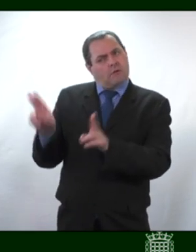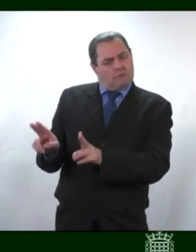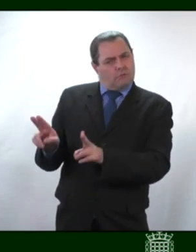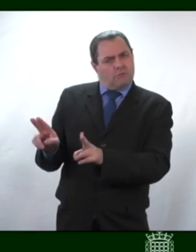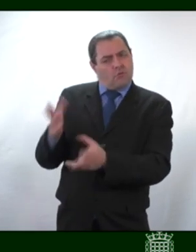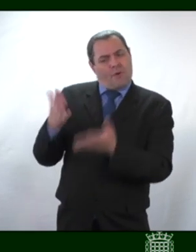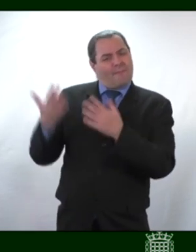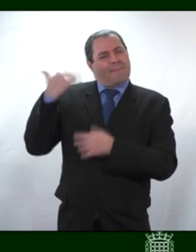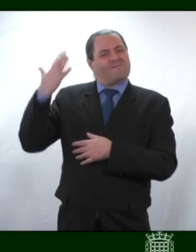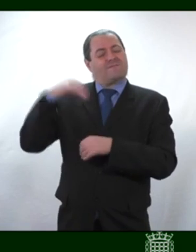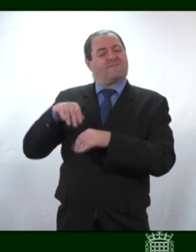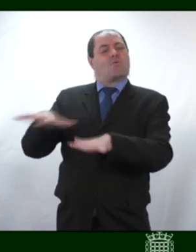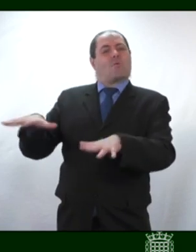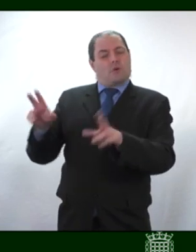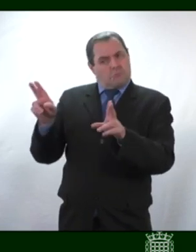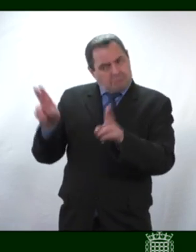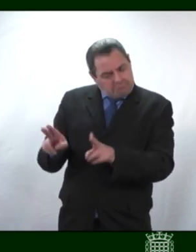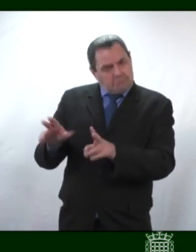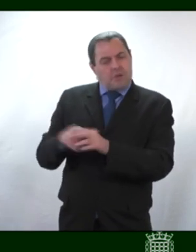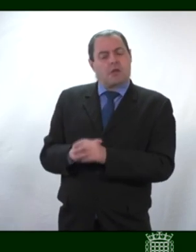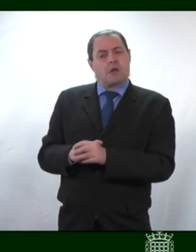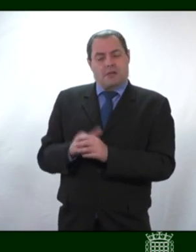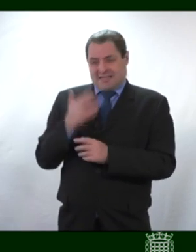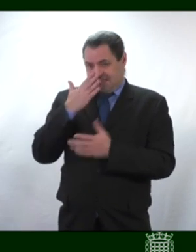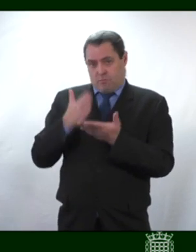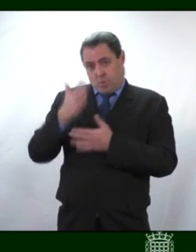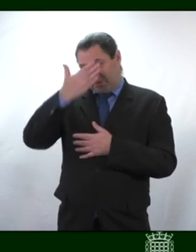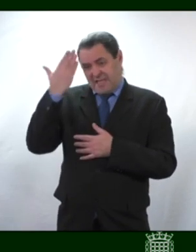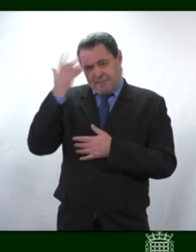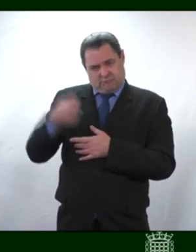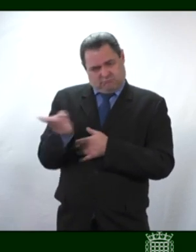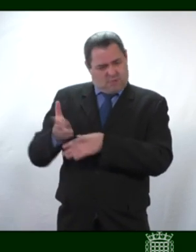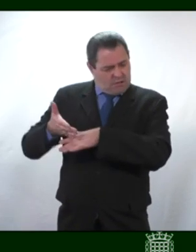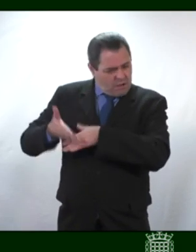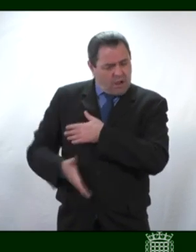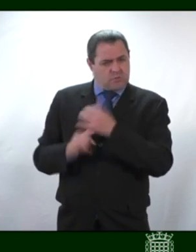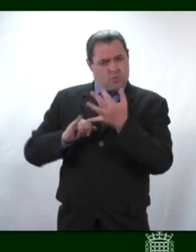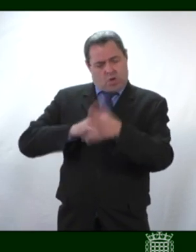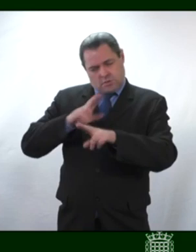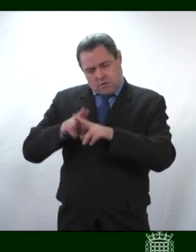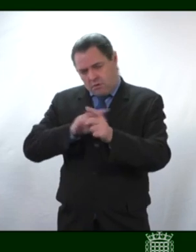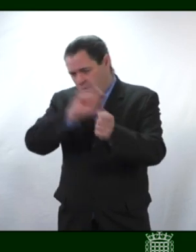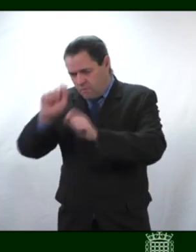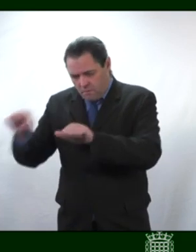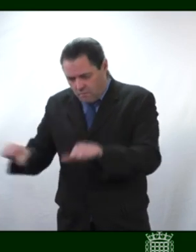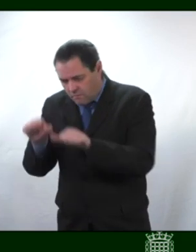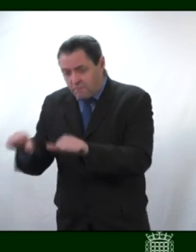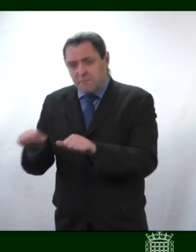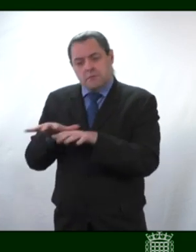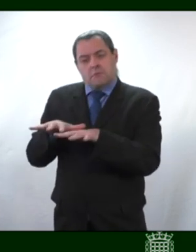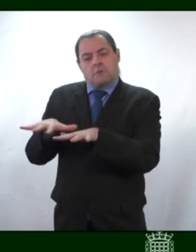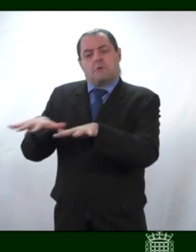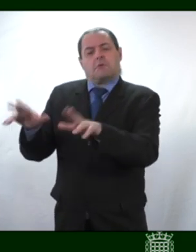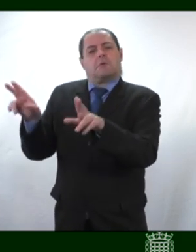the very hard work of the care home sector over the summer and the staff who work in care homes is reducing the transmission.